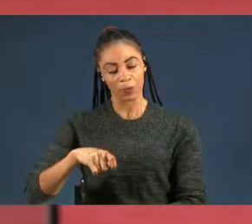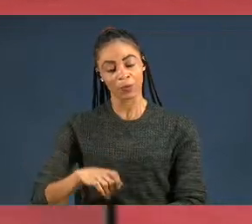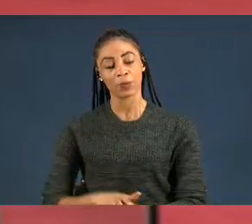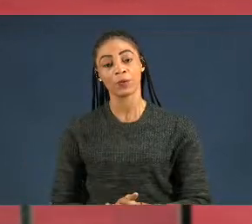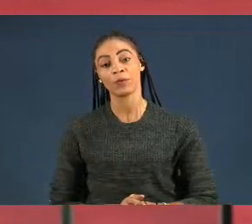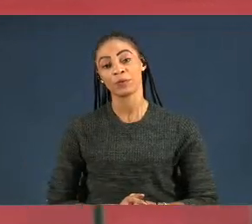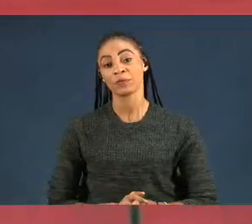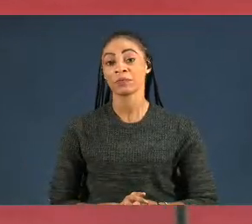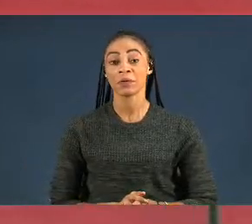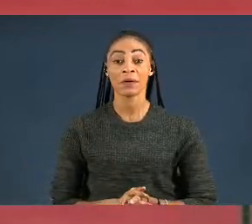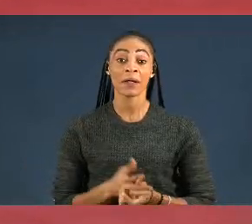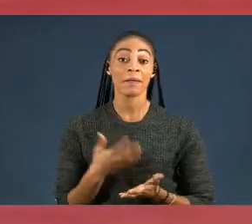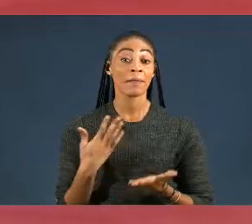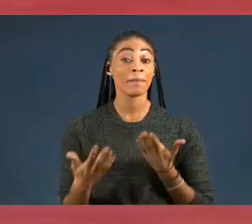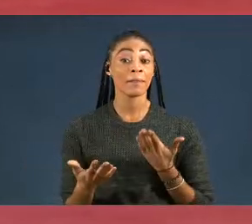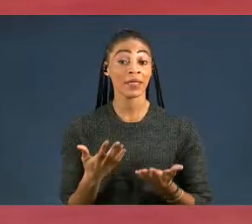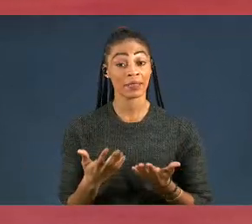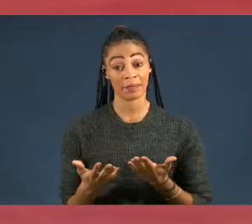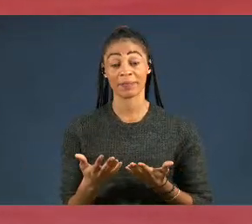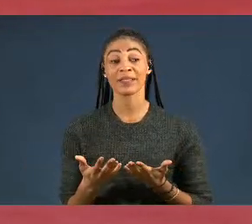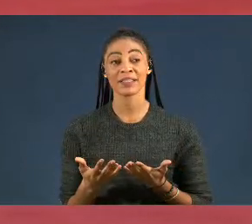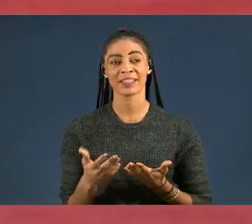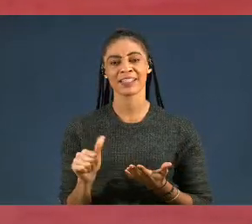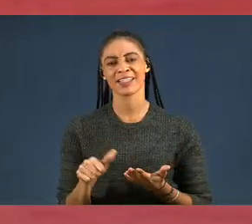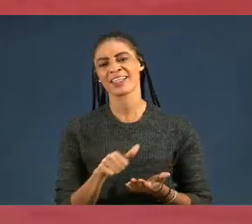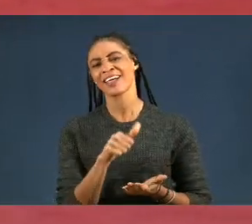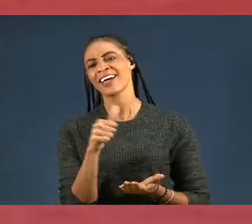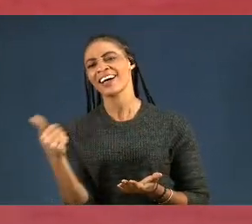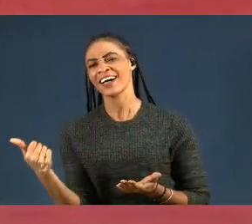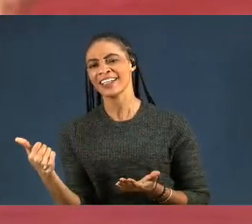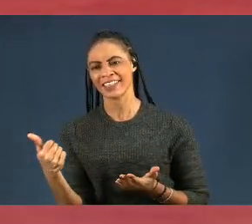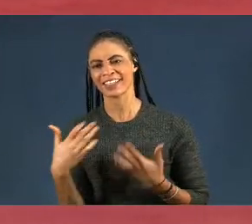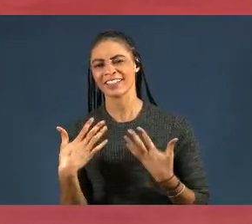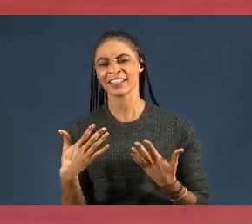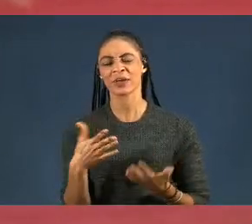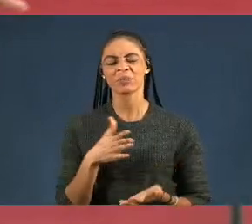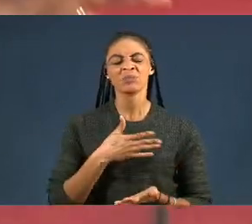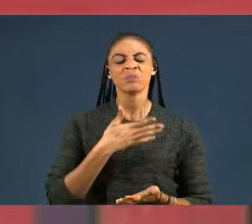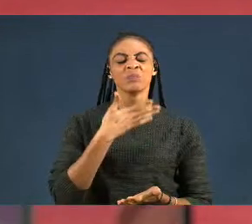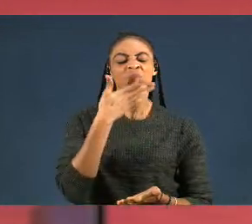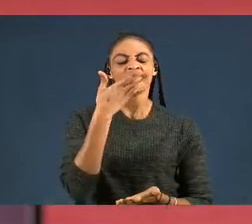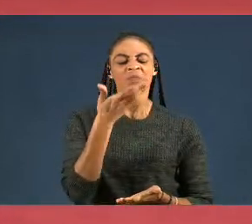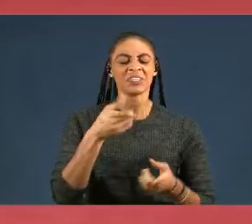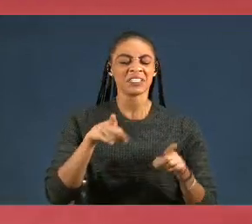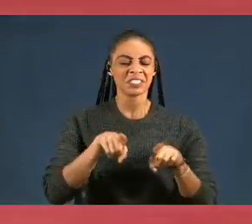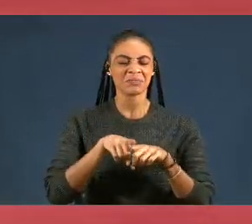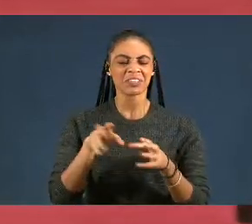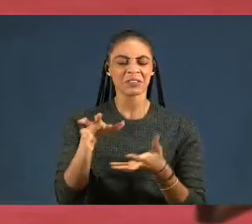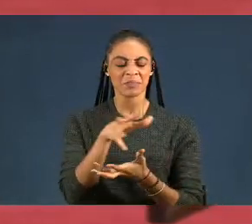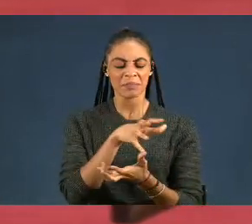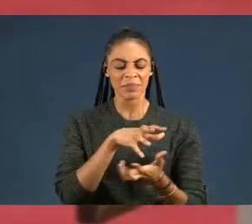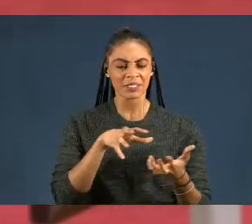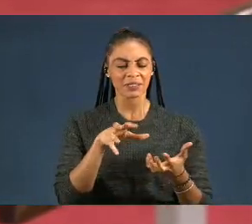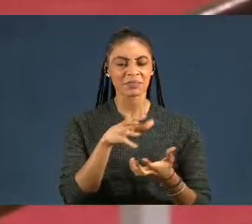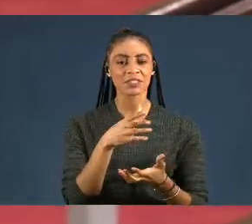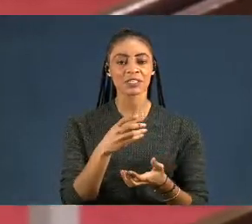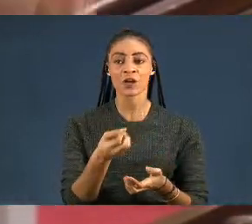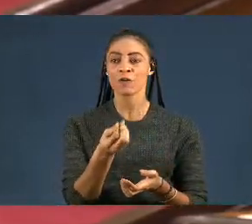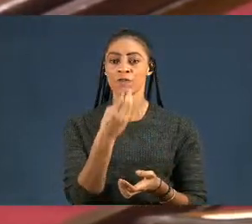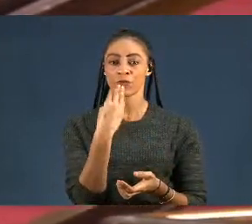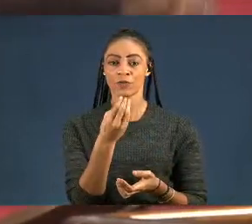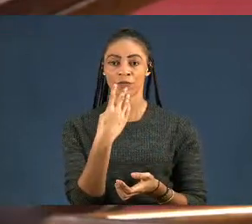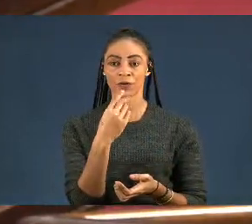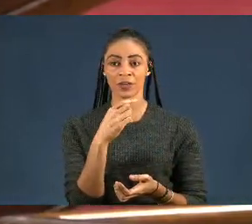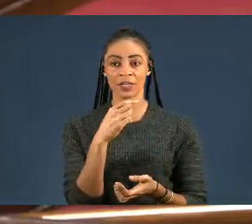I believe that there were other things, other smells, mixed with the smell of food and mixed